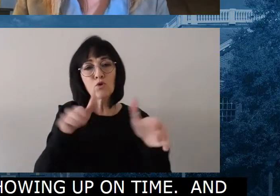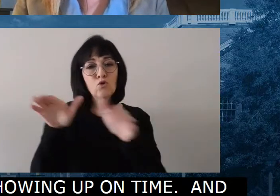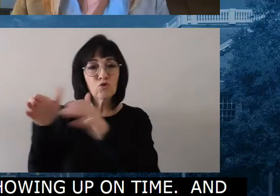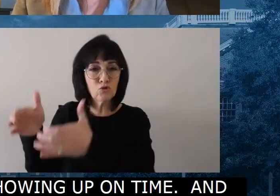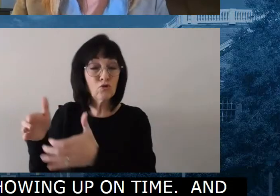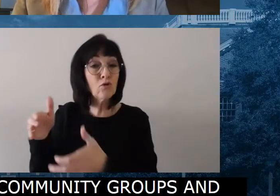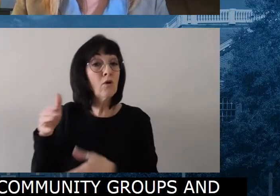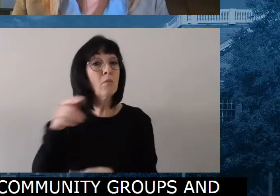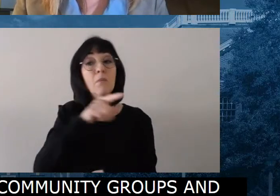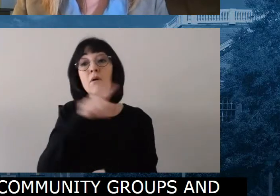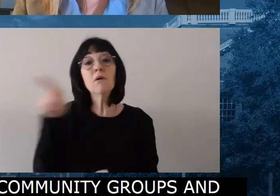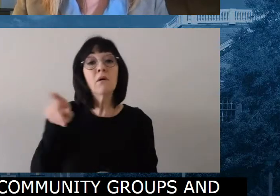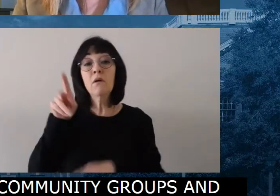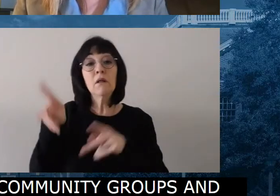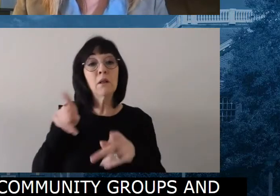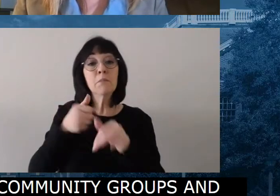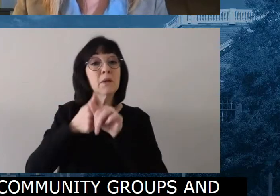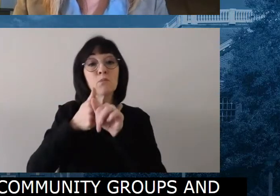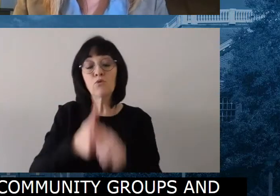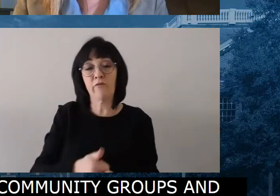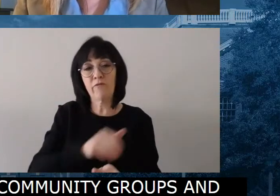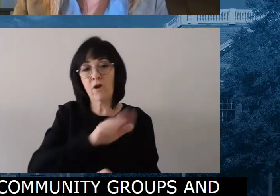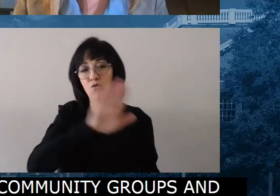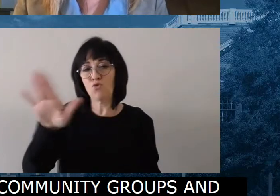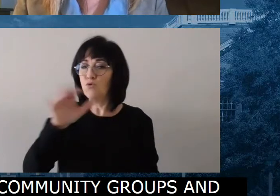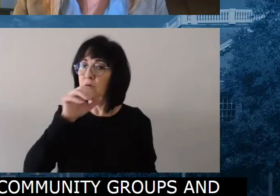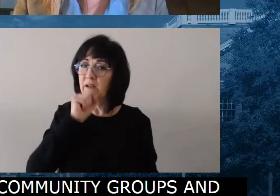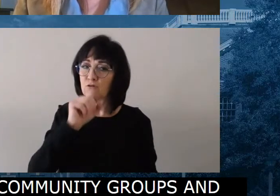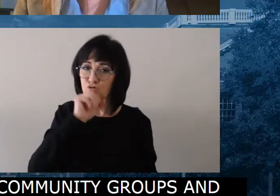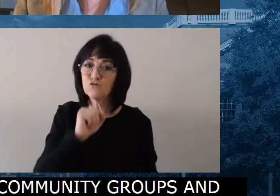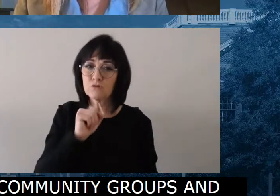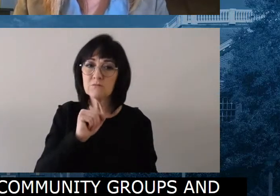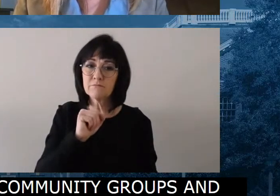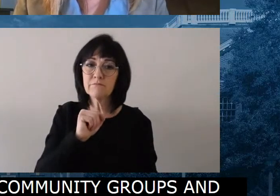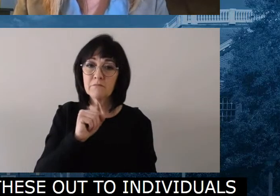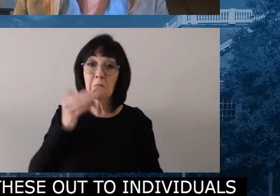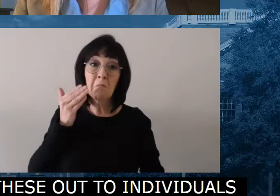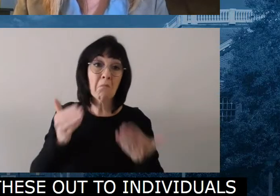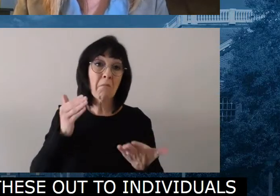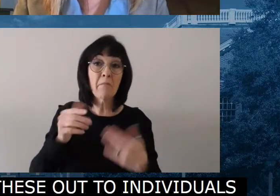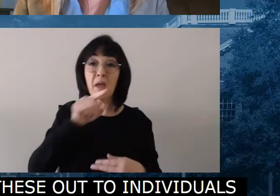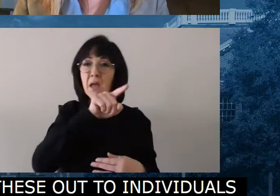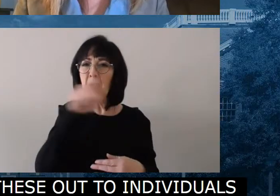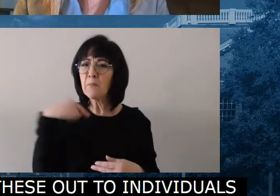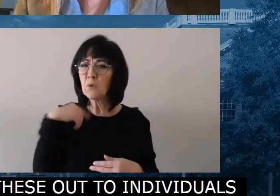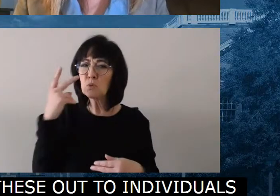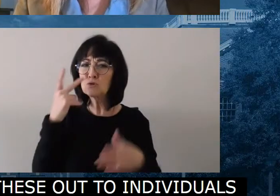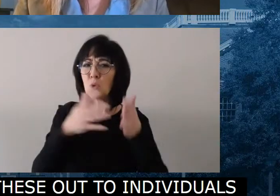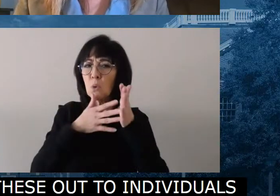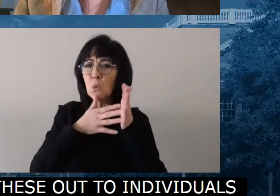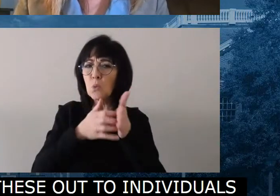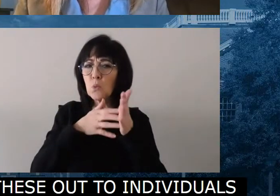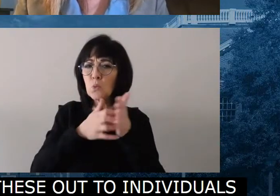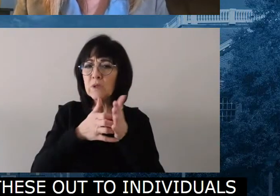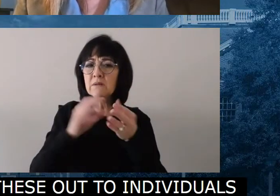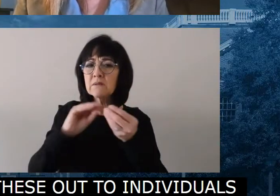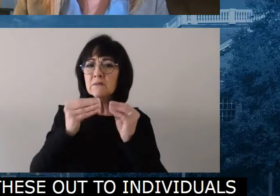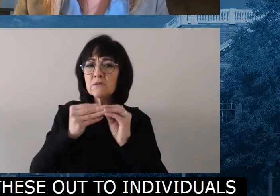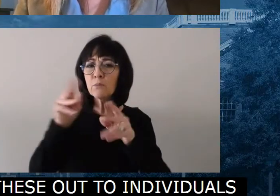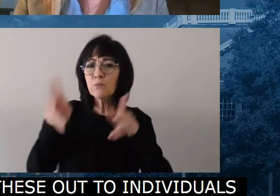age, and areas that we may not have seen uptaken from before. So the thought is that if we can